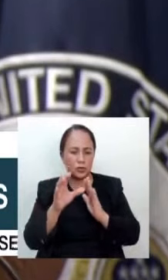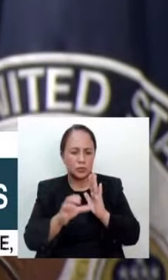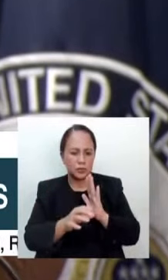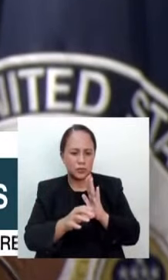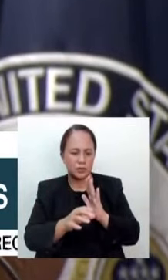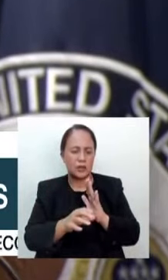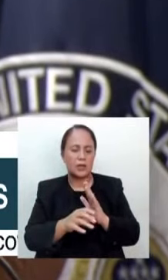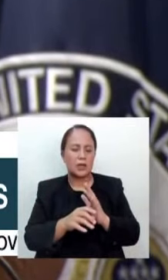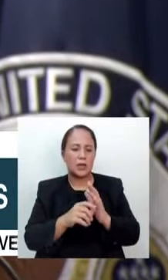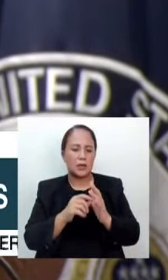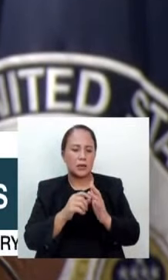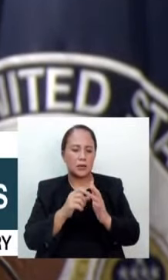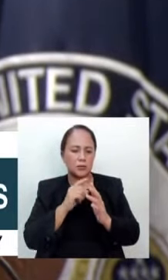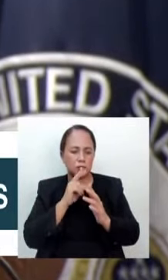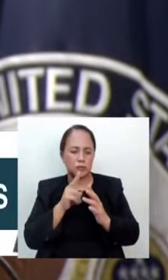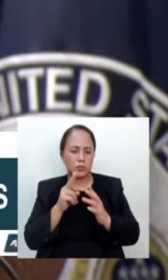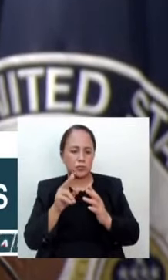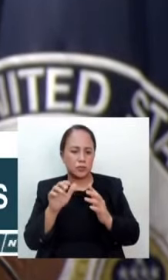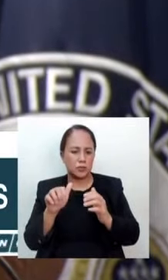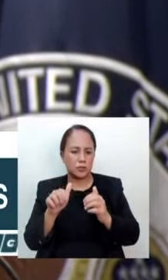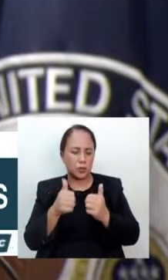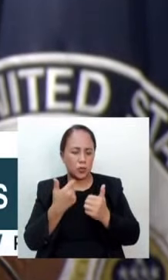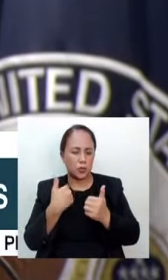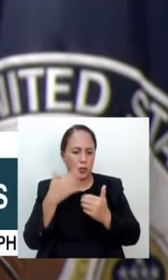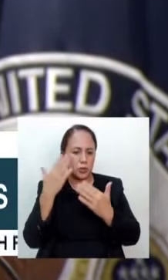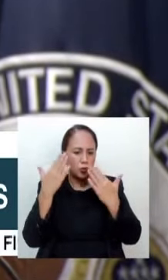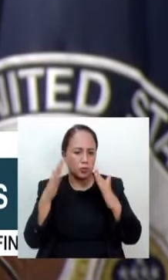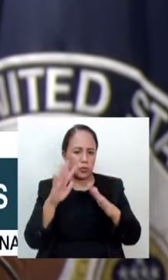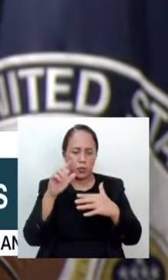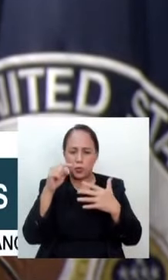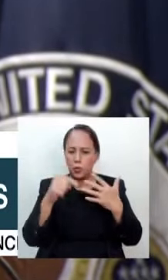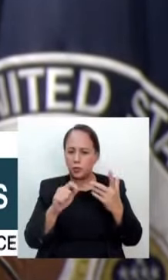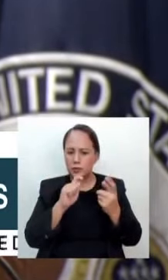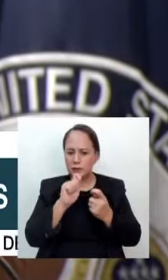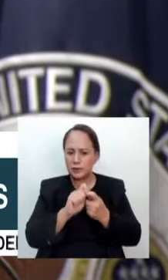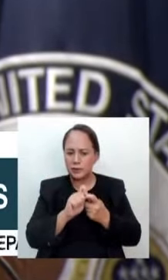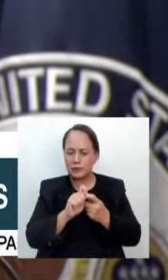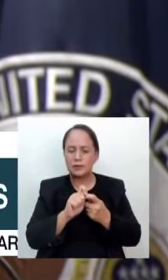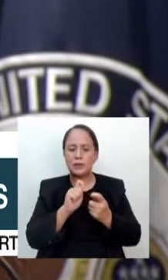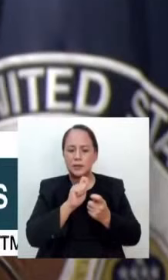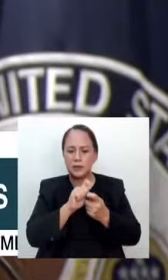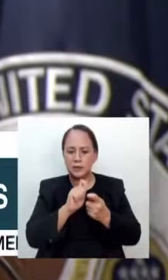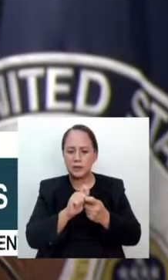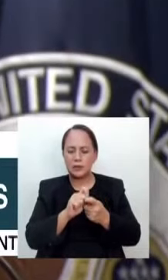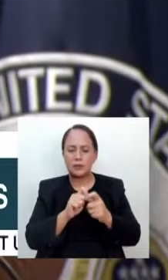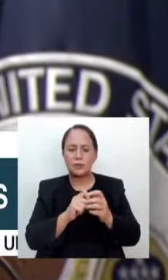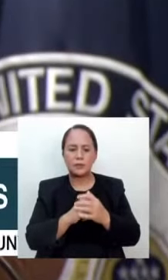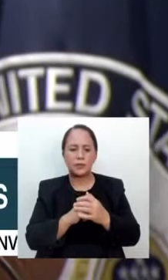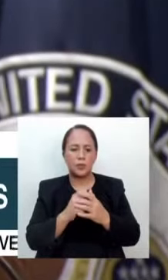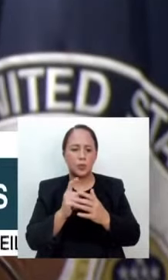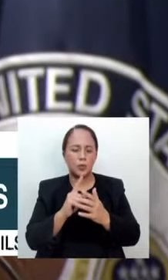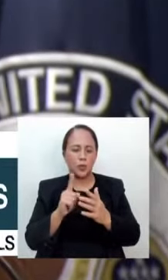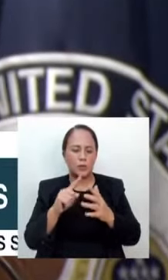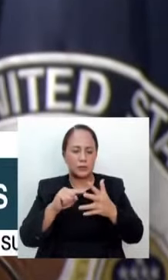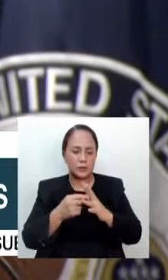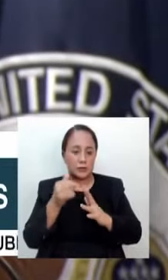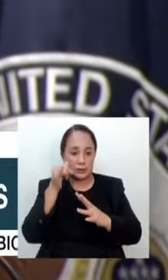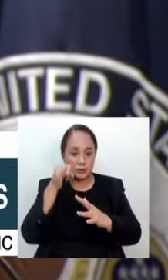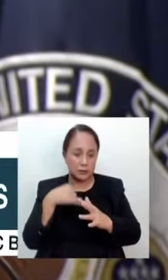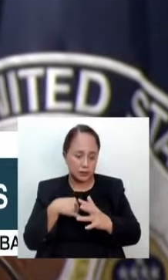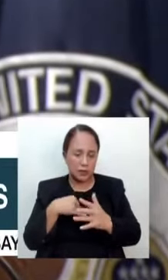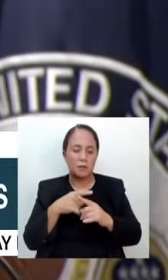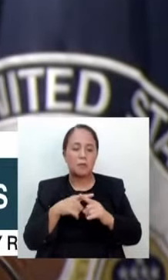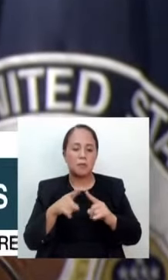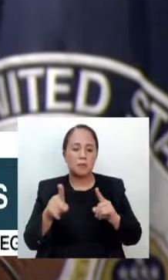guaranteed neutrality. We don't know all of the details beyond regarding what transpired yesterday, but we do